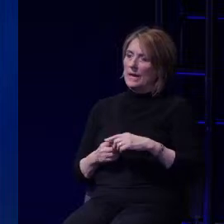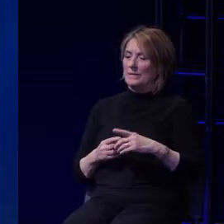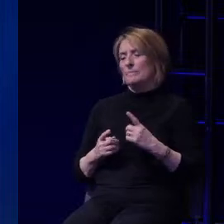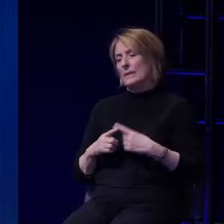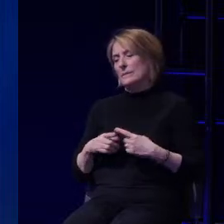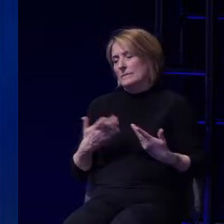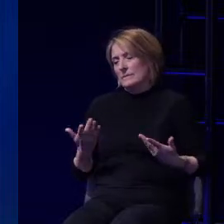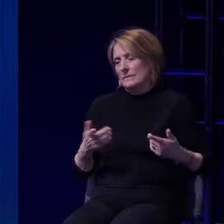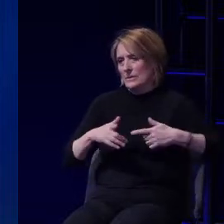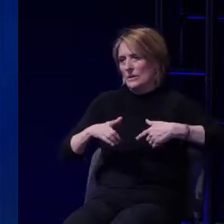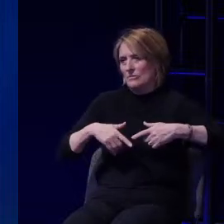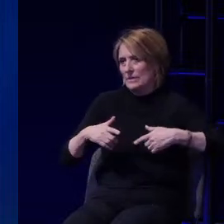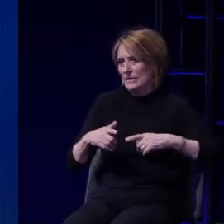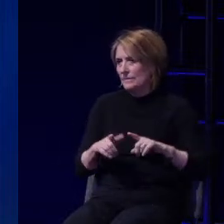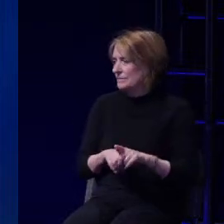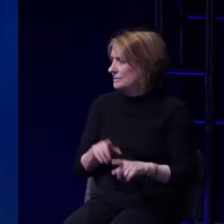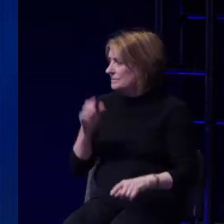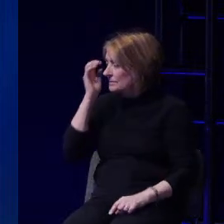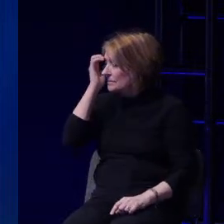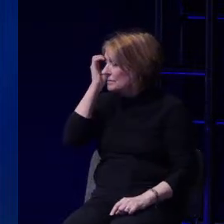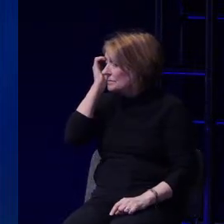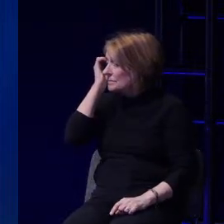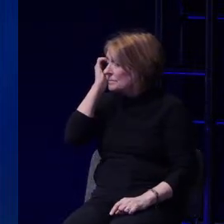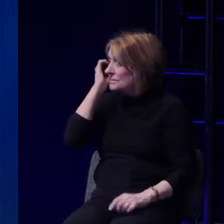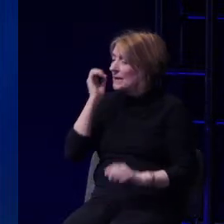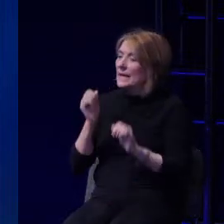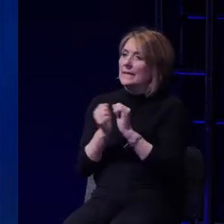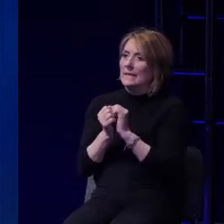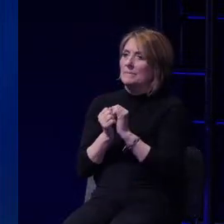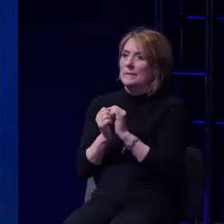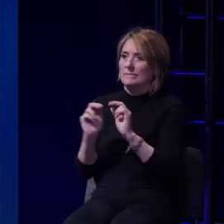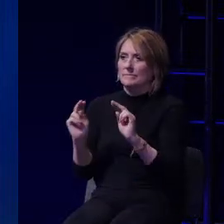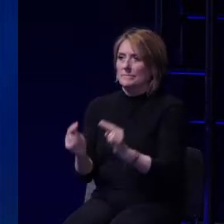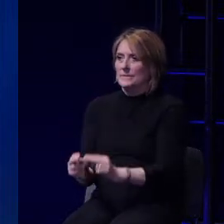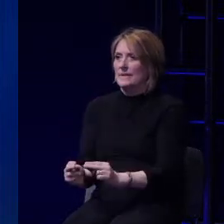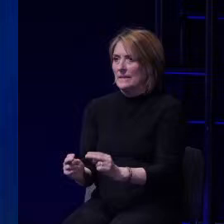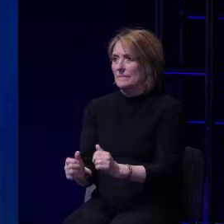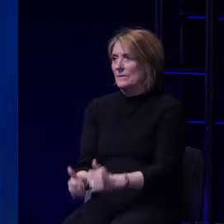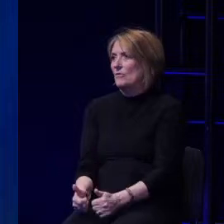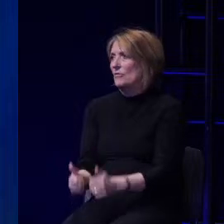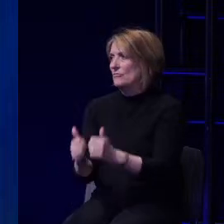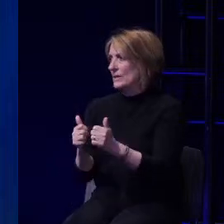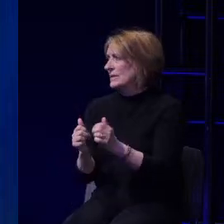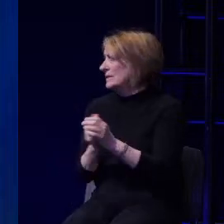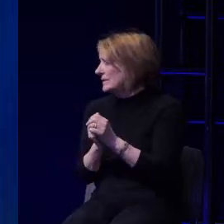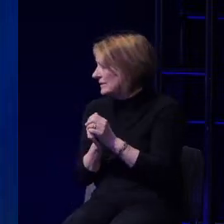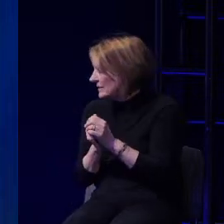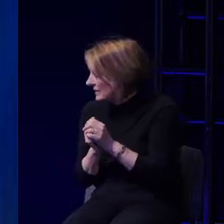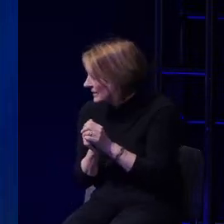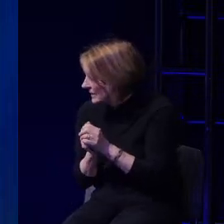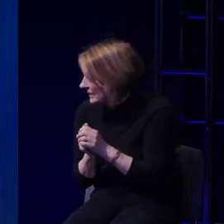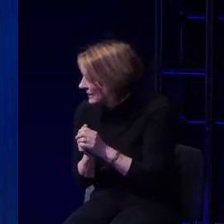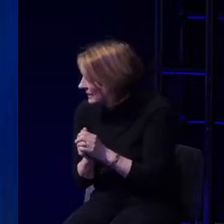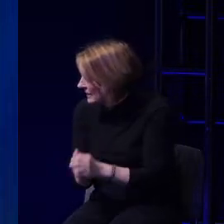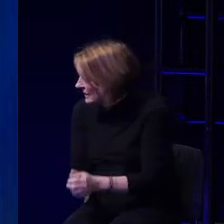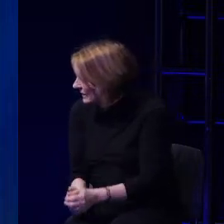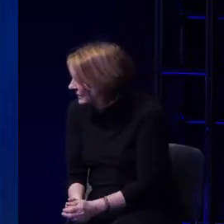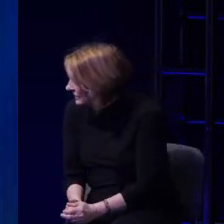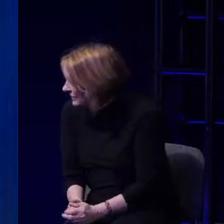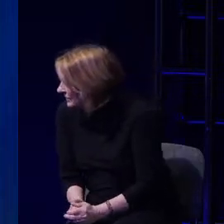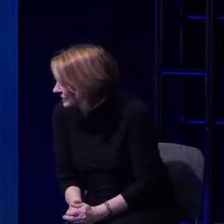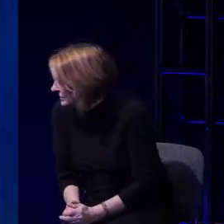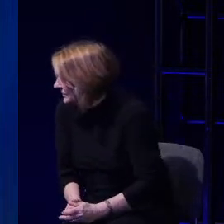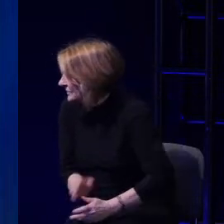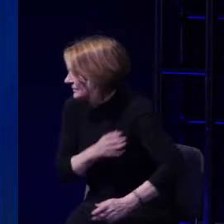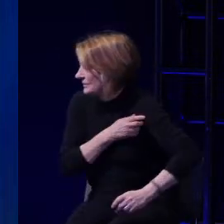director, of course. So if you keep it down to that, you'll be all right. You know. I'm just so pleased to hear you say that, because I've been so guilty for